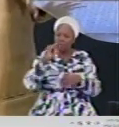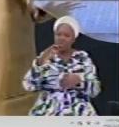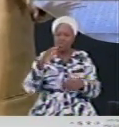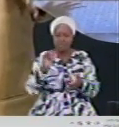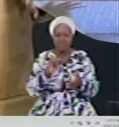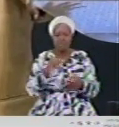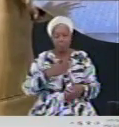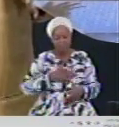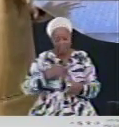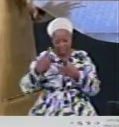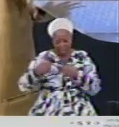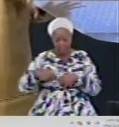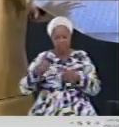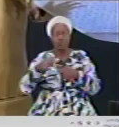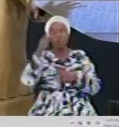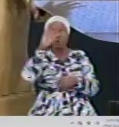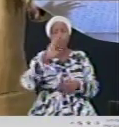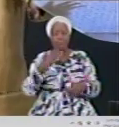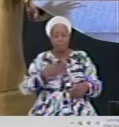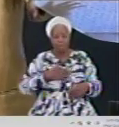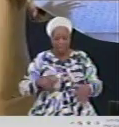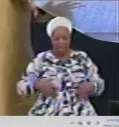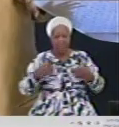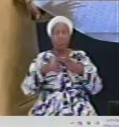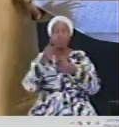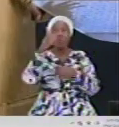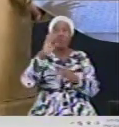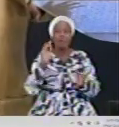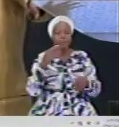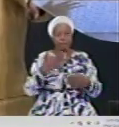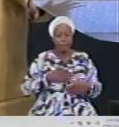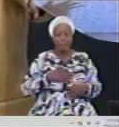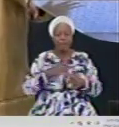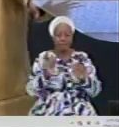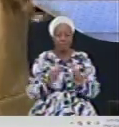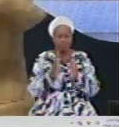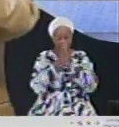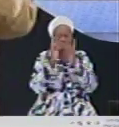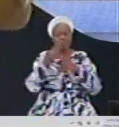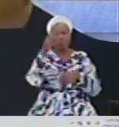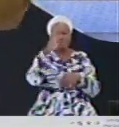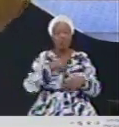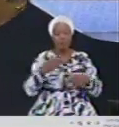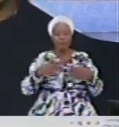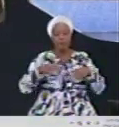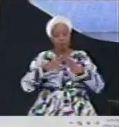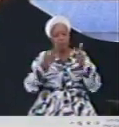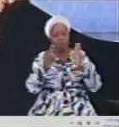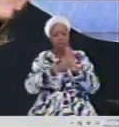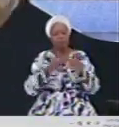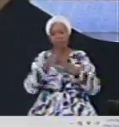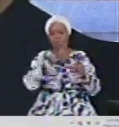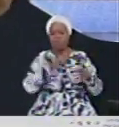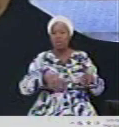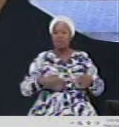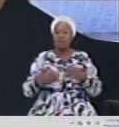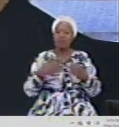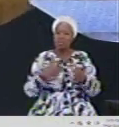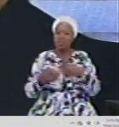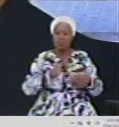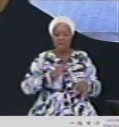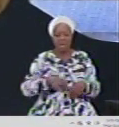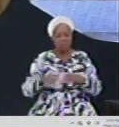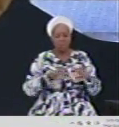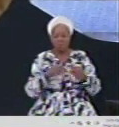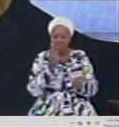my life to God, my devotion to God, my transparency before God. And even if I do less, I do